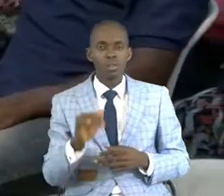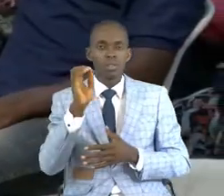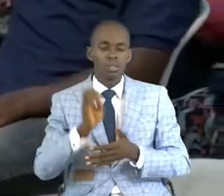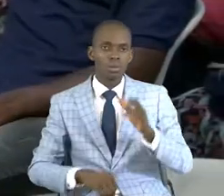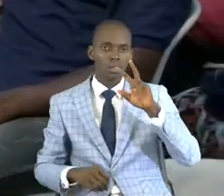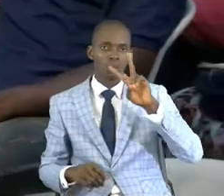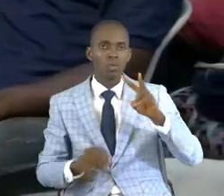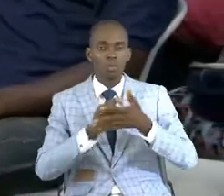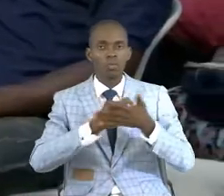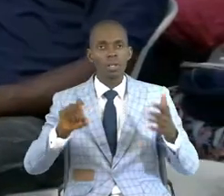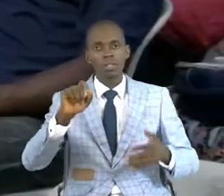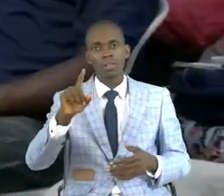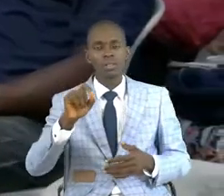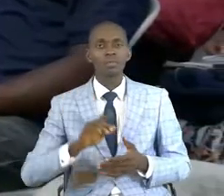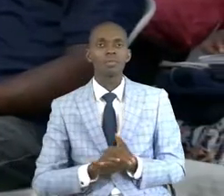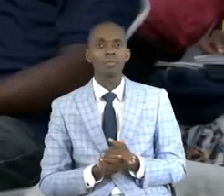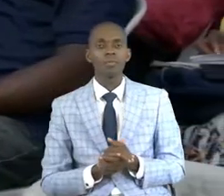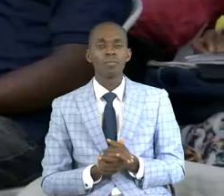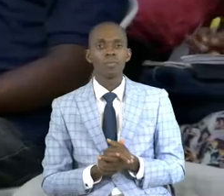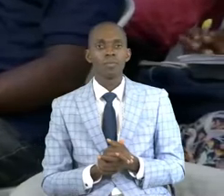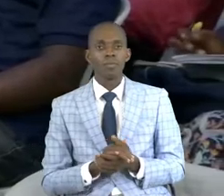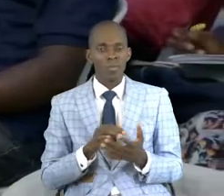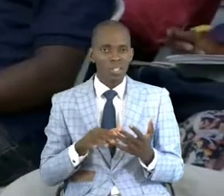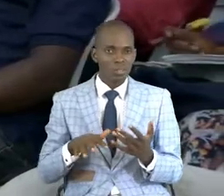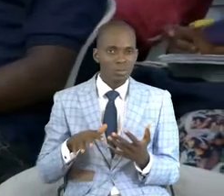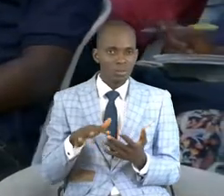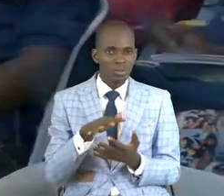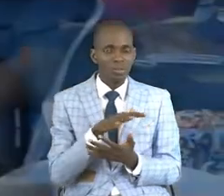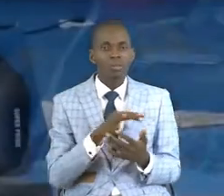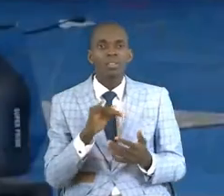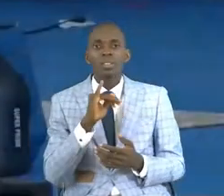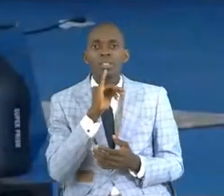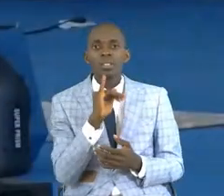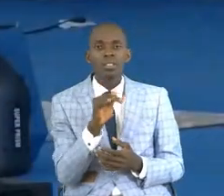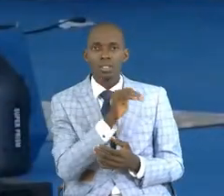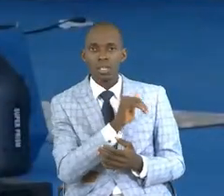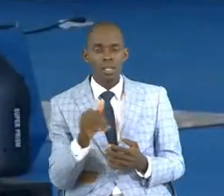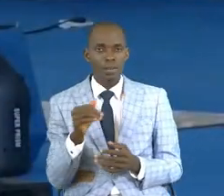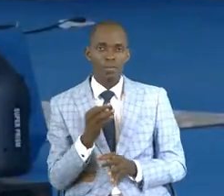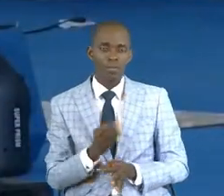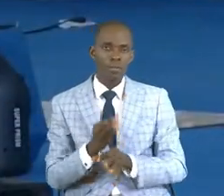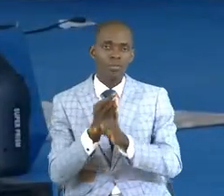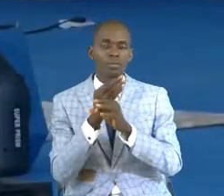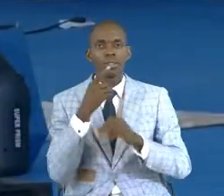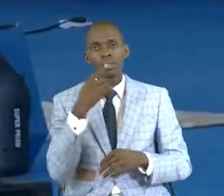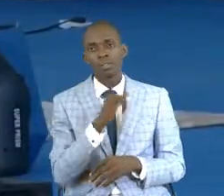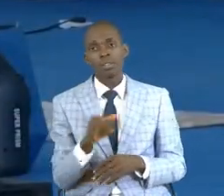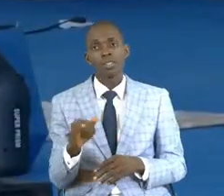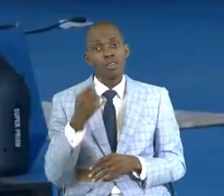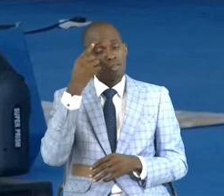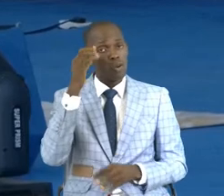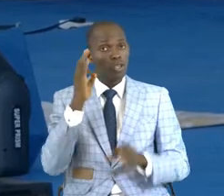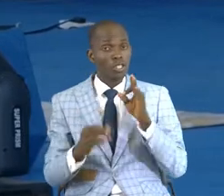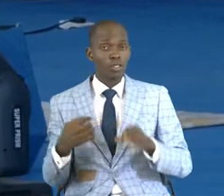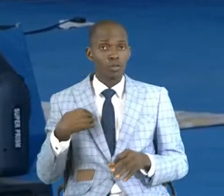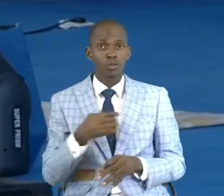2 verse 11, this is a faithful saying. For if we be dead